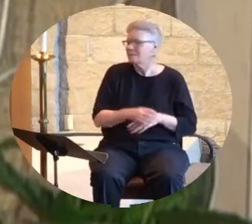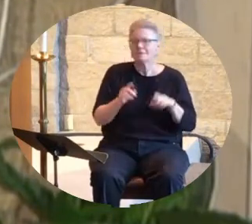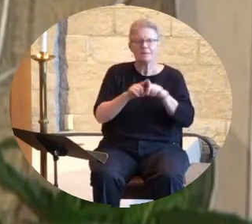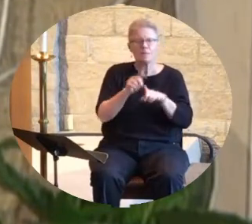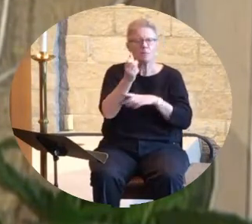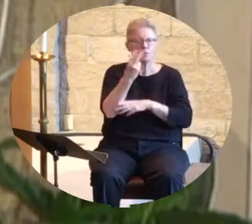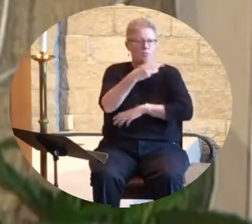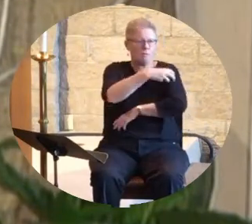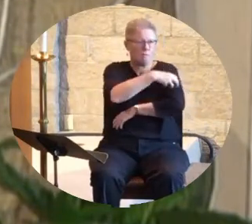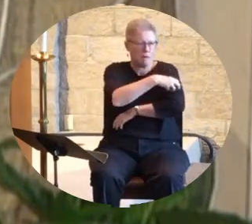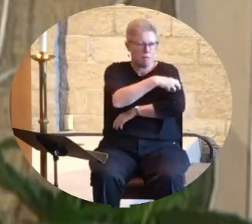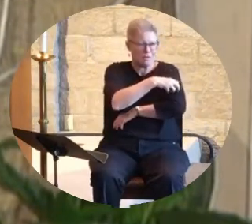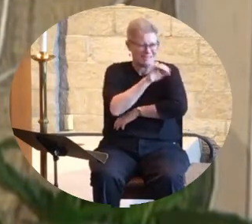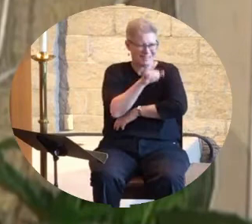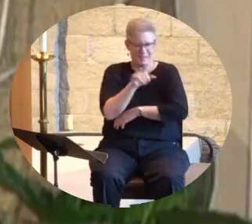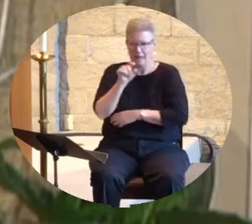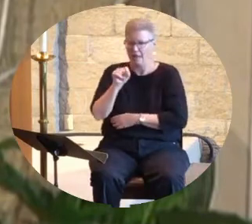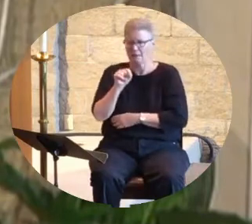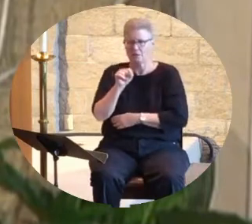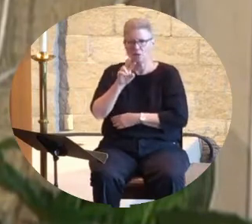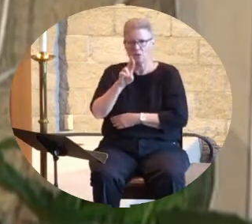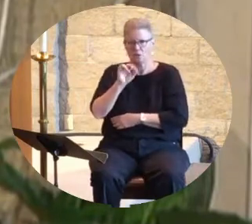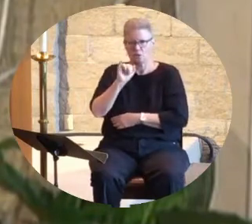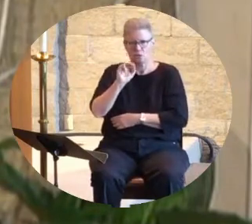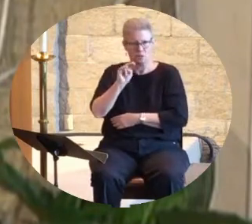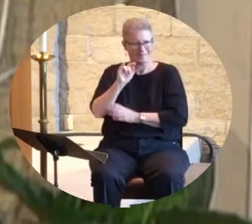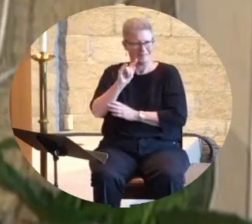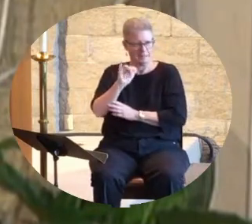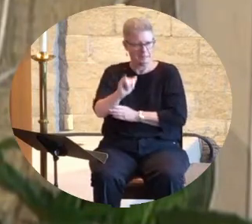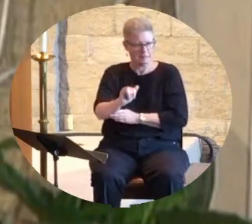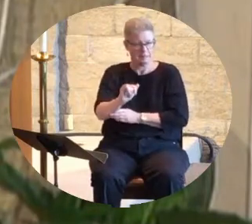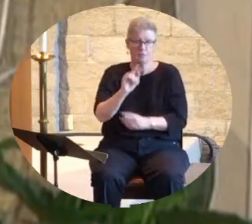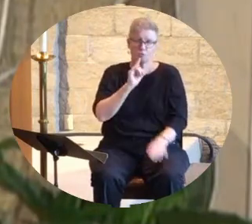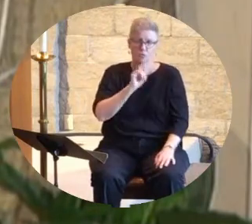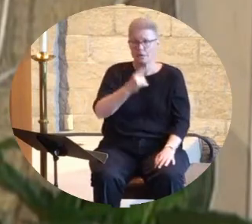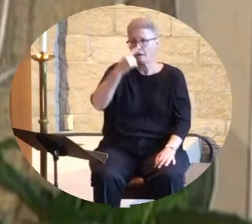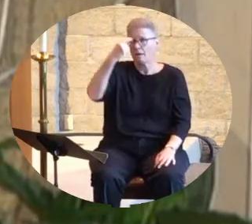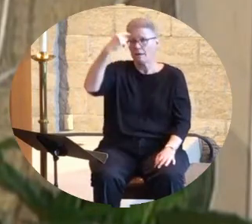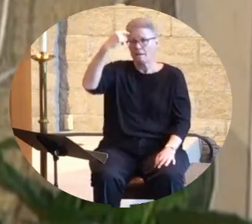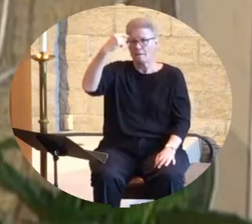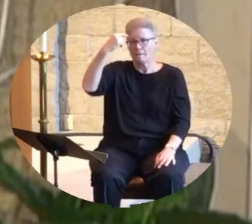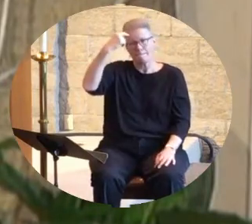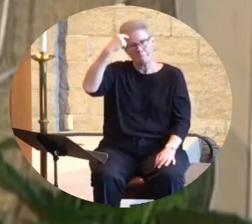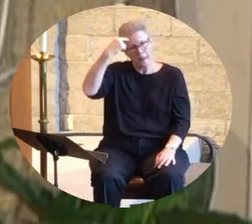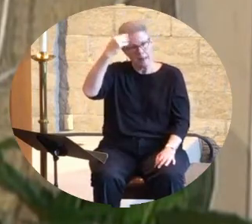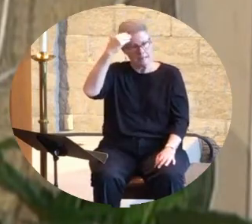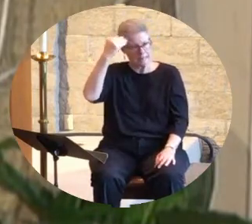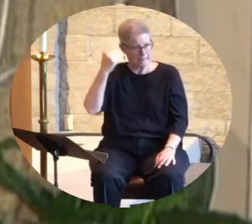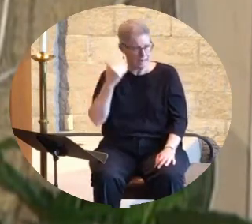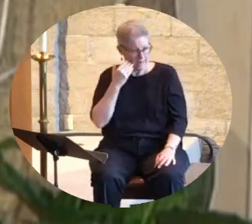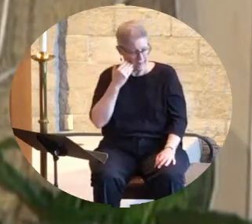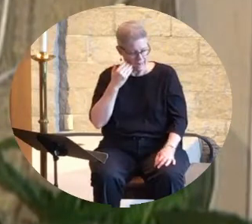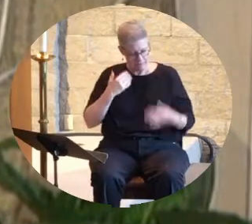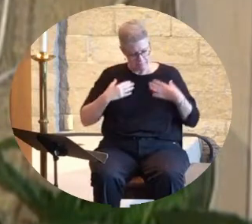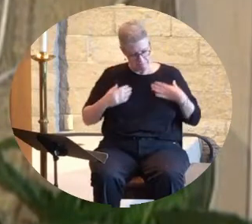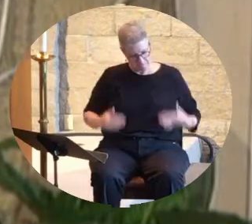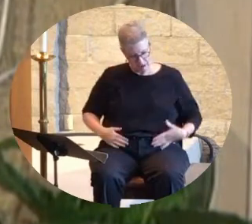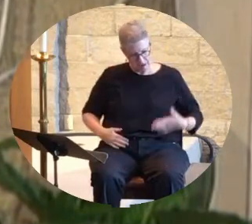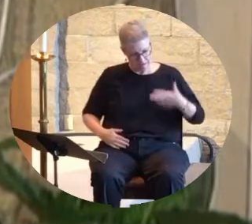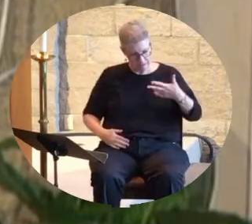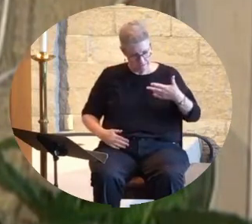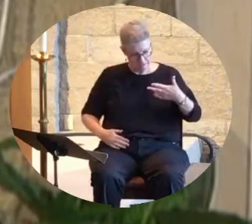12 powers trinity is really mind or head, head, mind, and then body, and